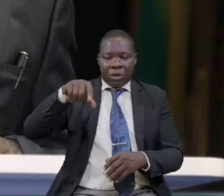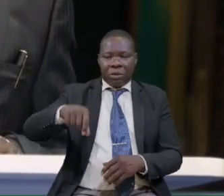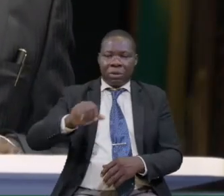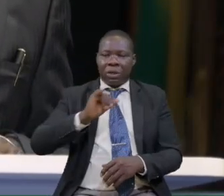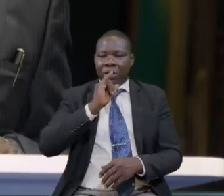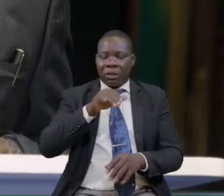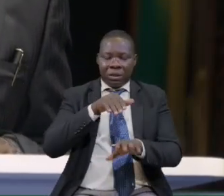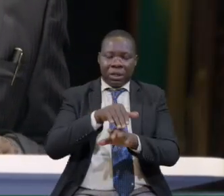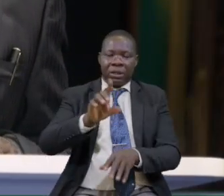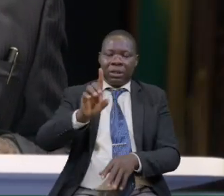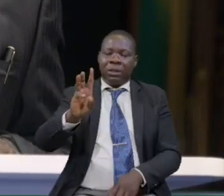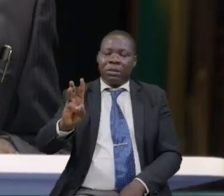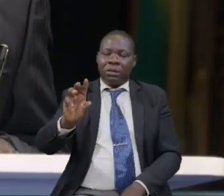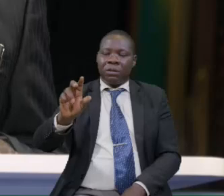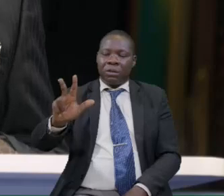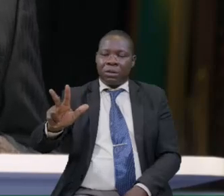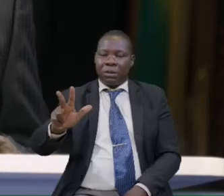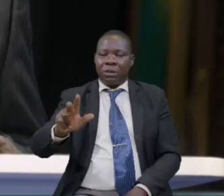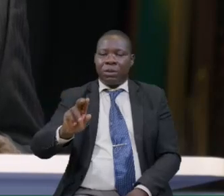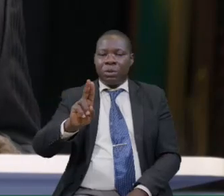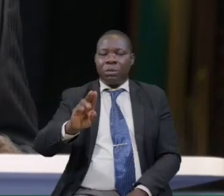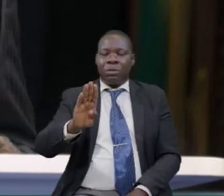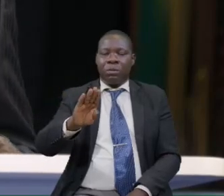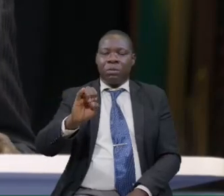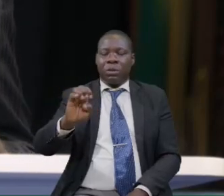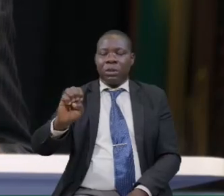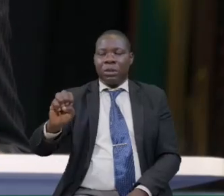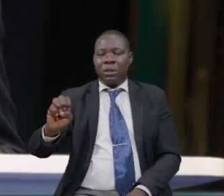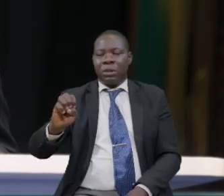63 Ubie Street, number